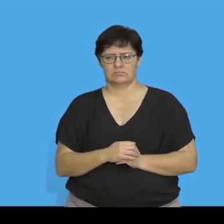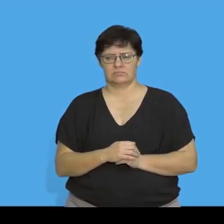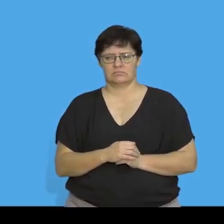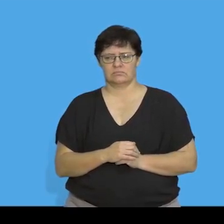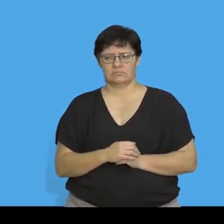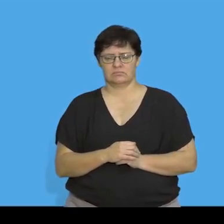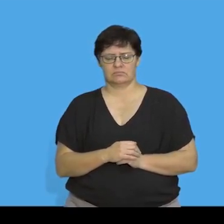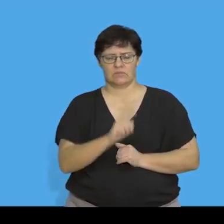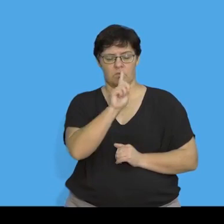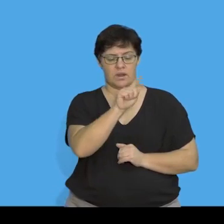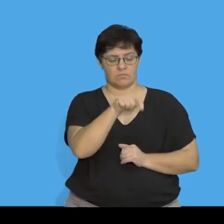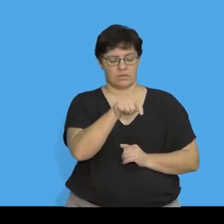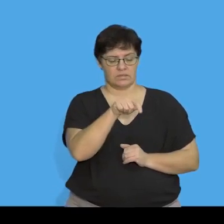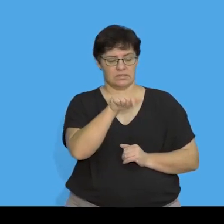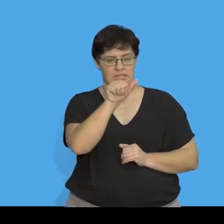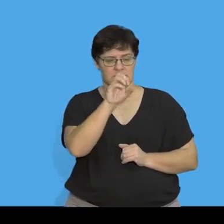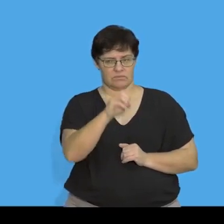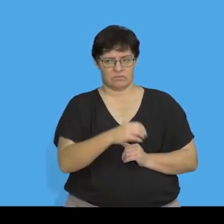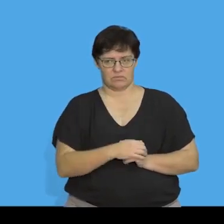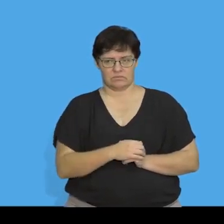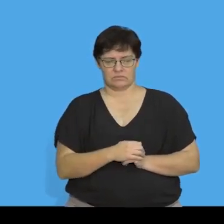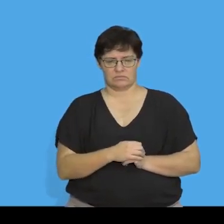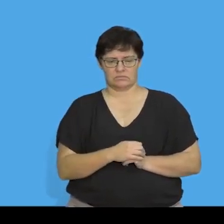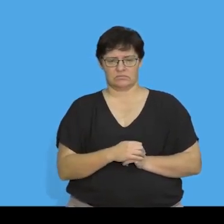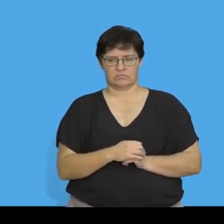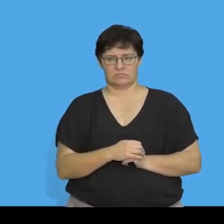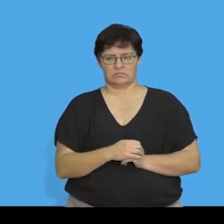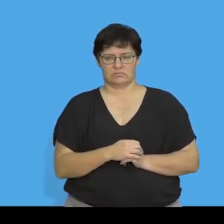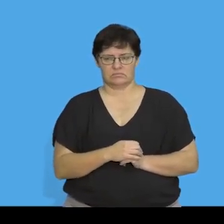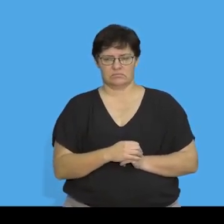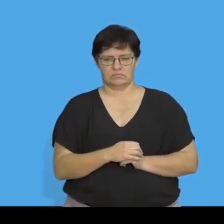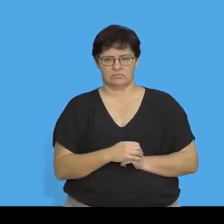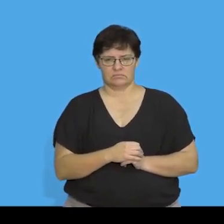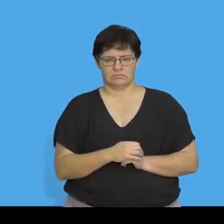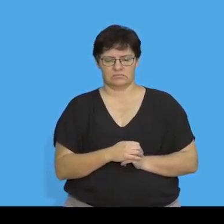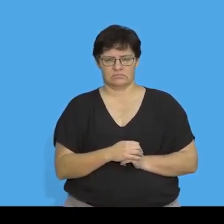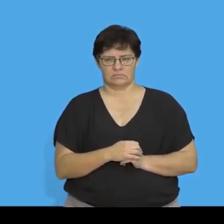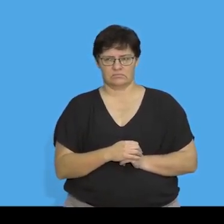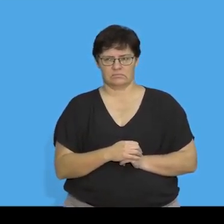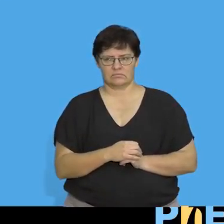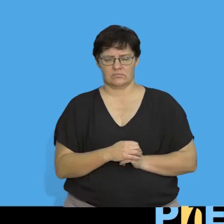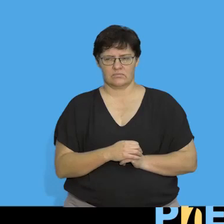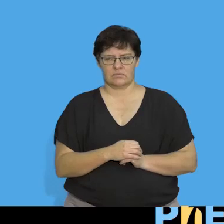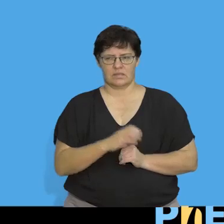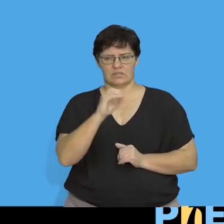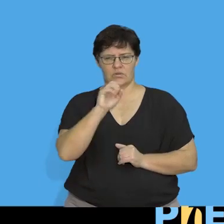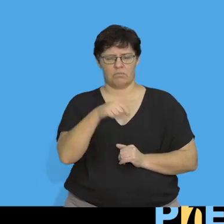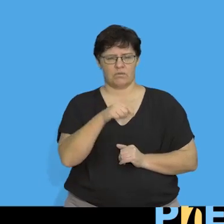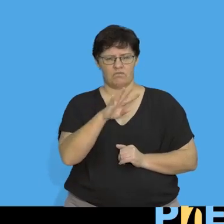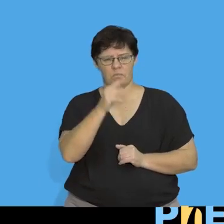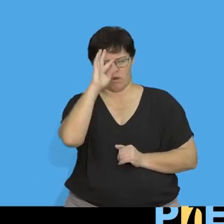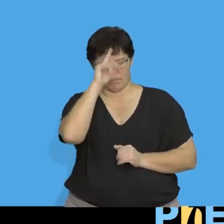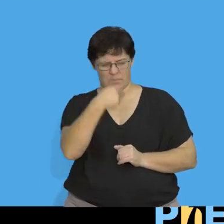Write it down. Oh, that was, I didn't put 0.6. Let's go to 0.4. I know why I did that now,